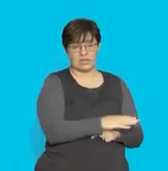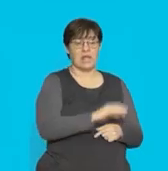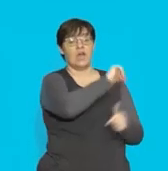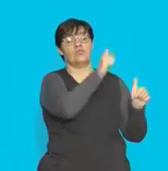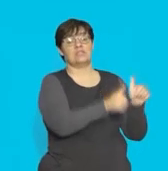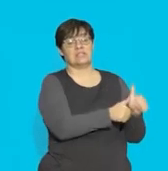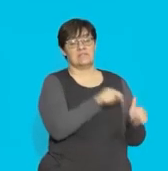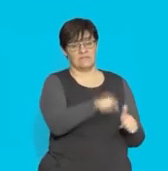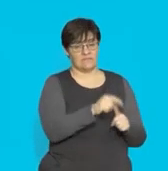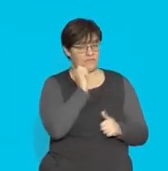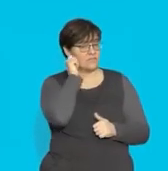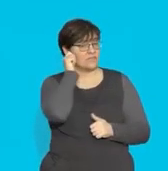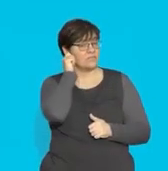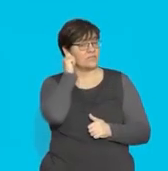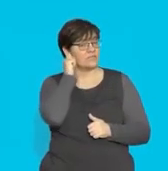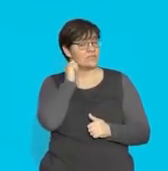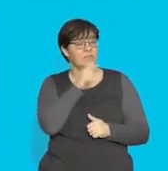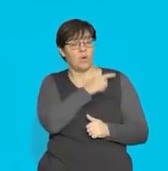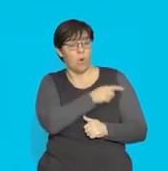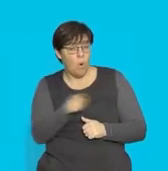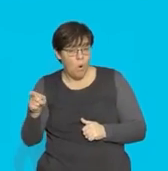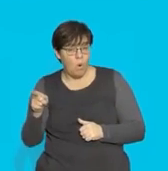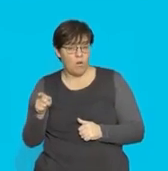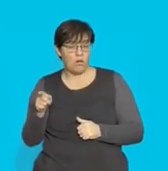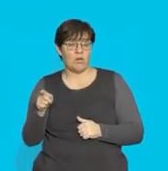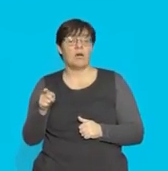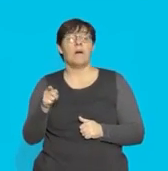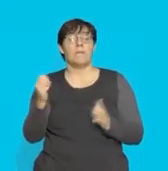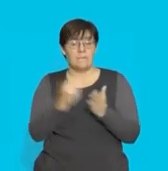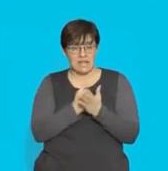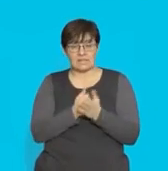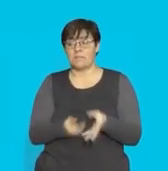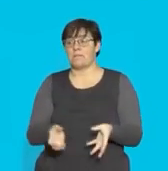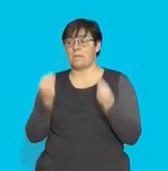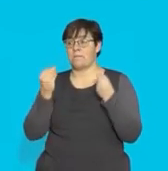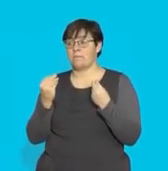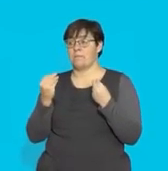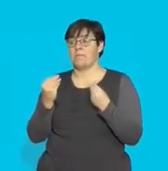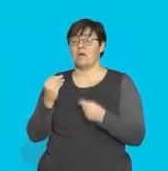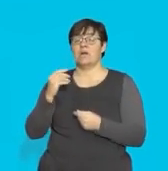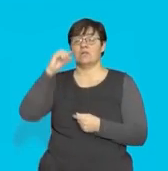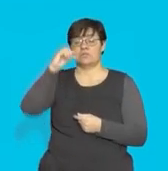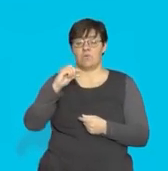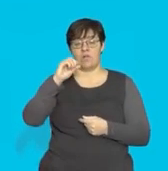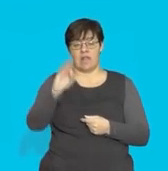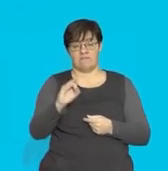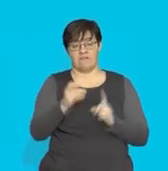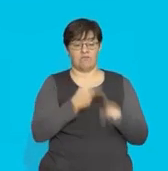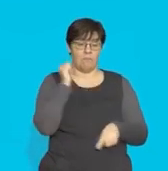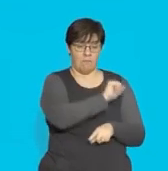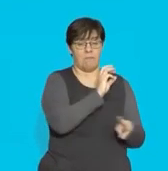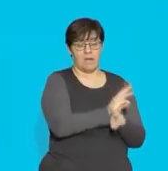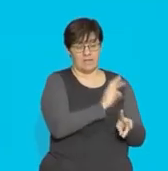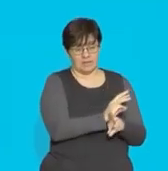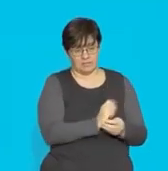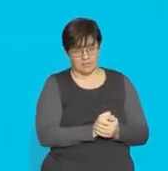offsprings the recessive allele, meaning that all of these offsprings have to inherit a small f